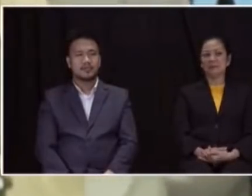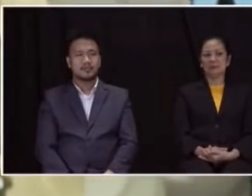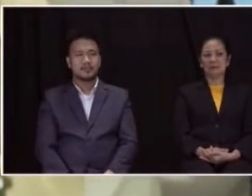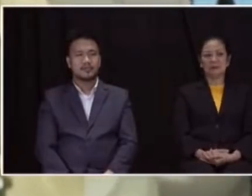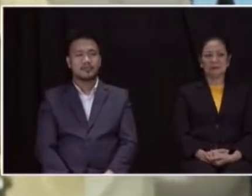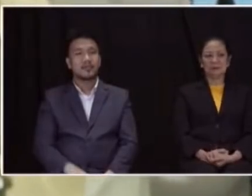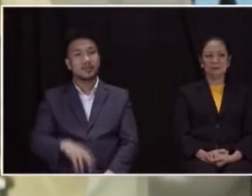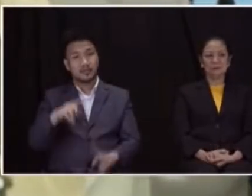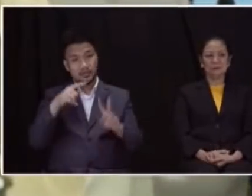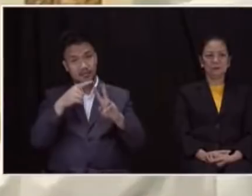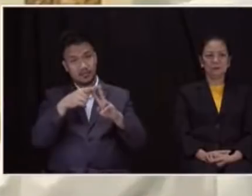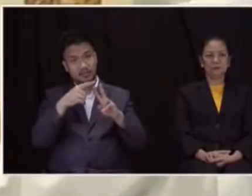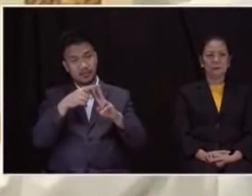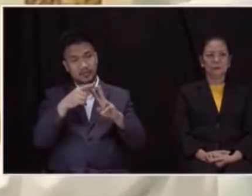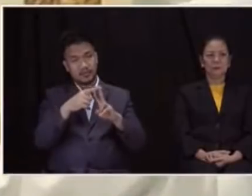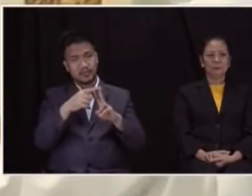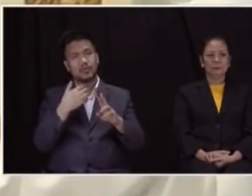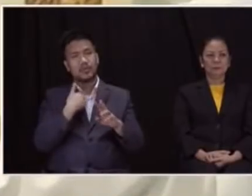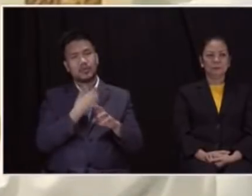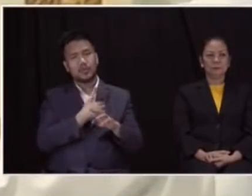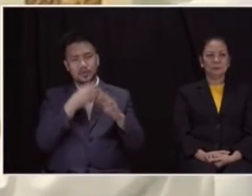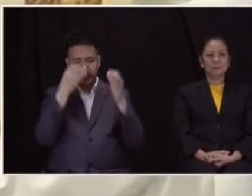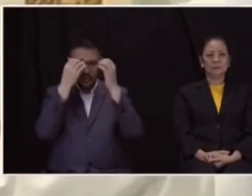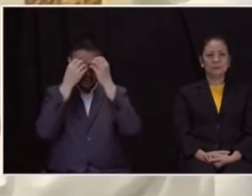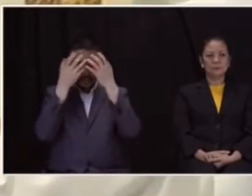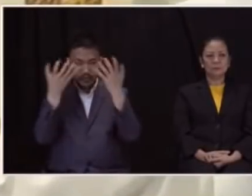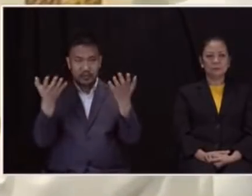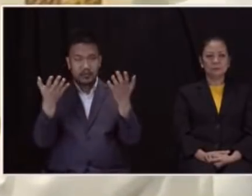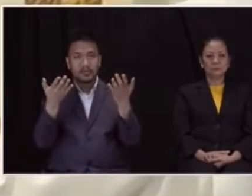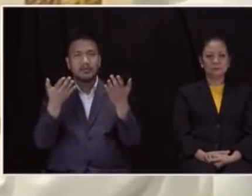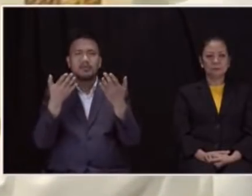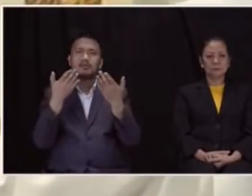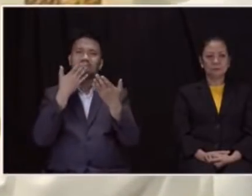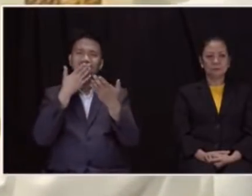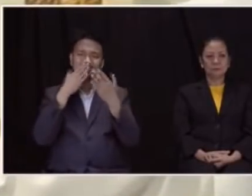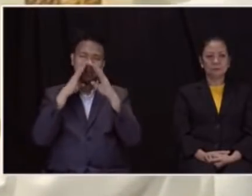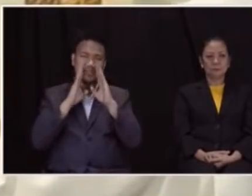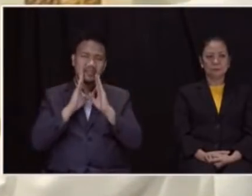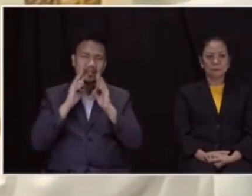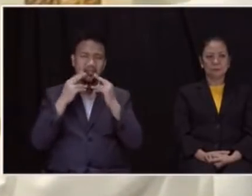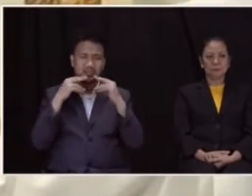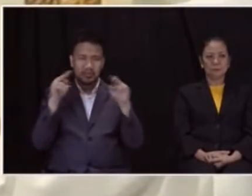And the second is, we were informed of the sad news of